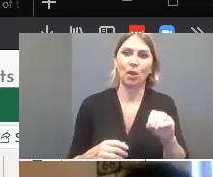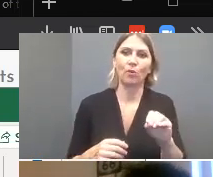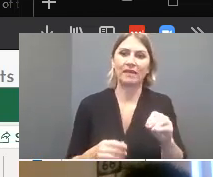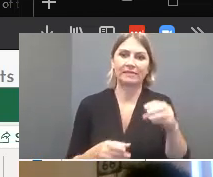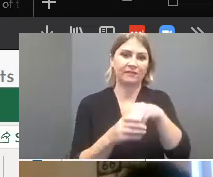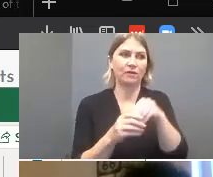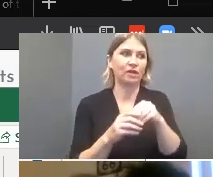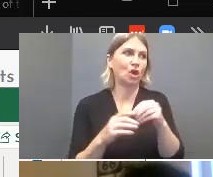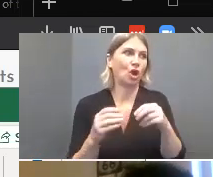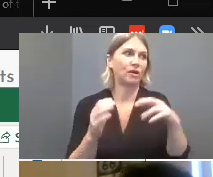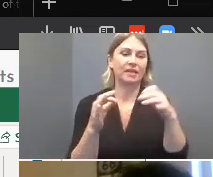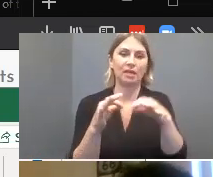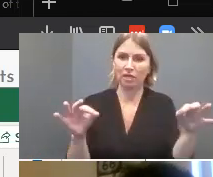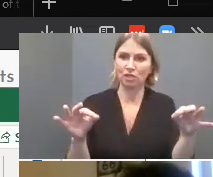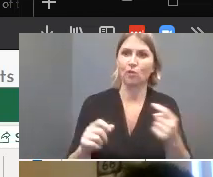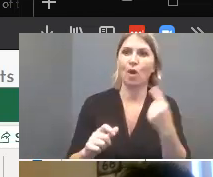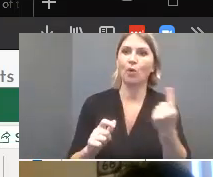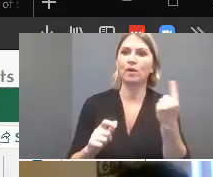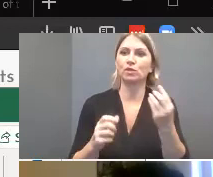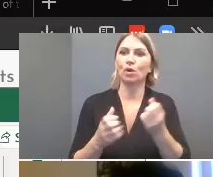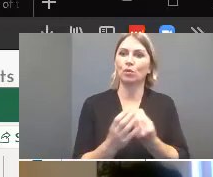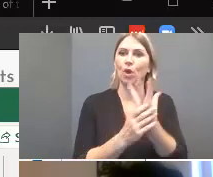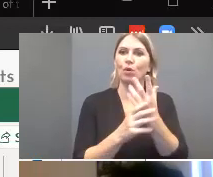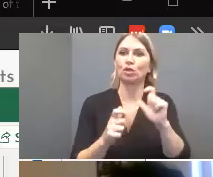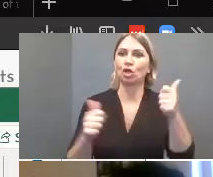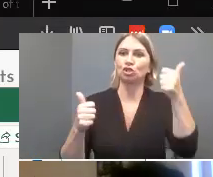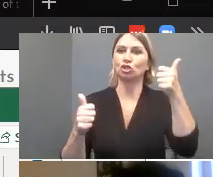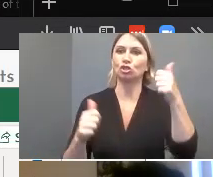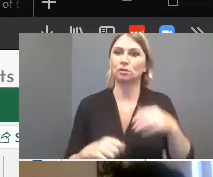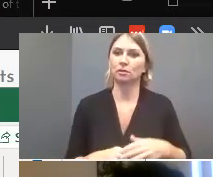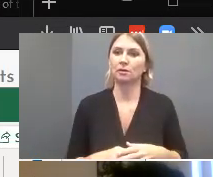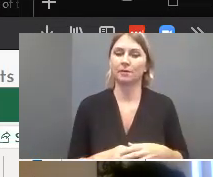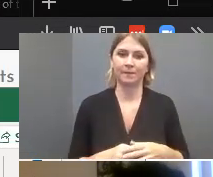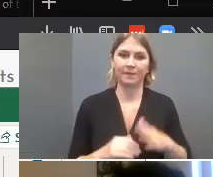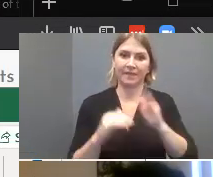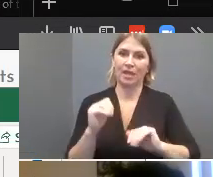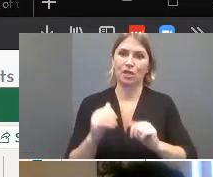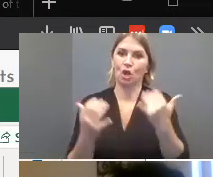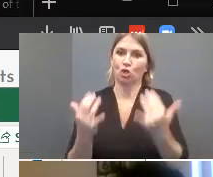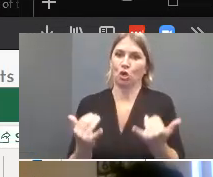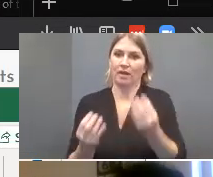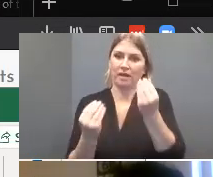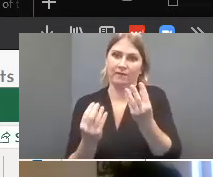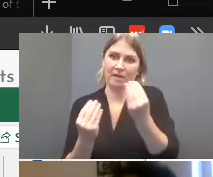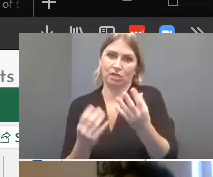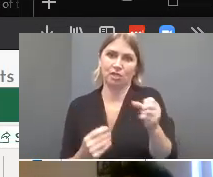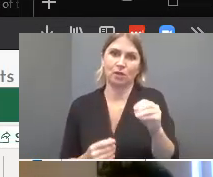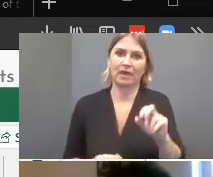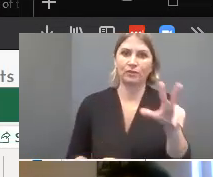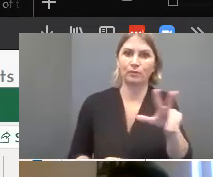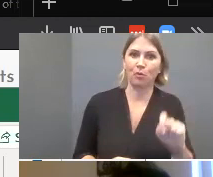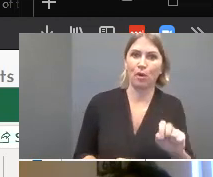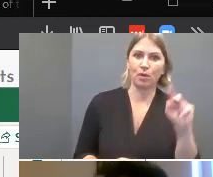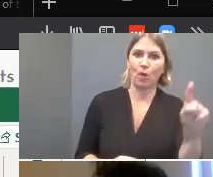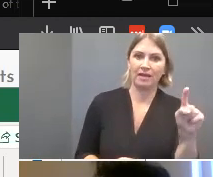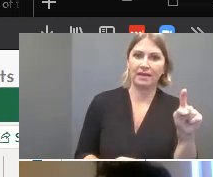it is always going to grow larger than our current f of n equation. So in our case, this became 3.1. That was the